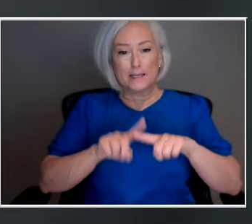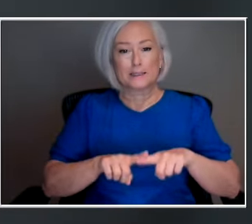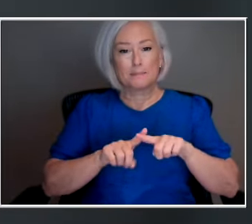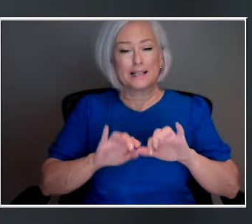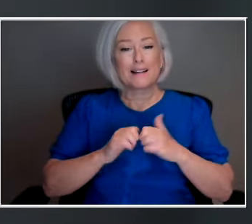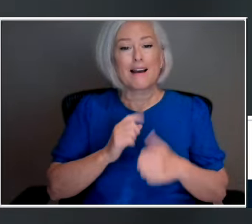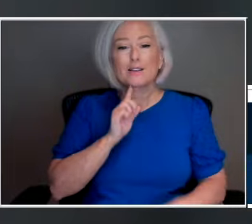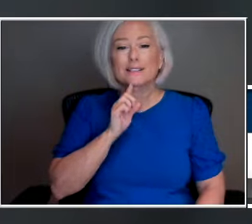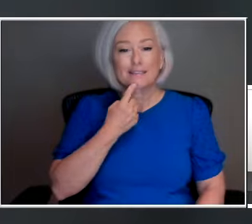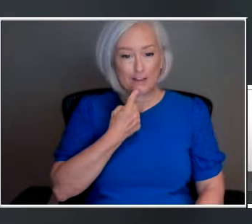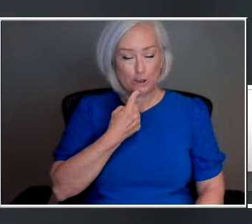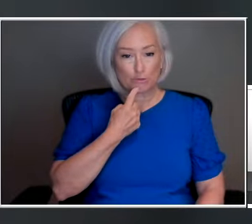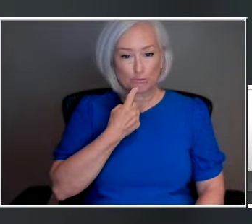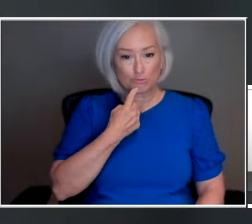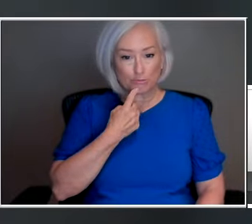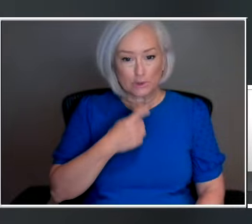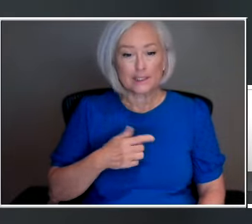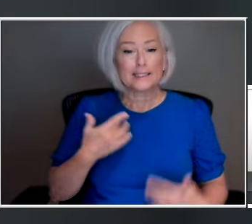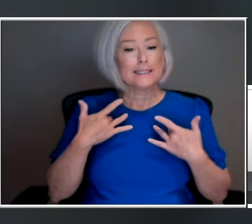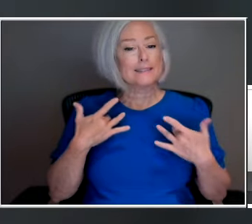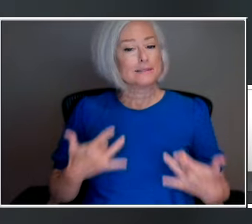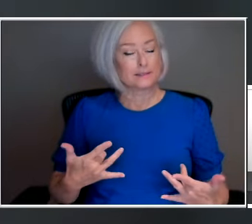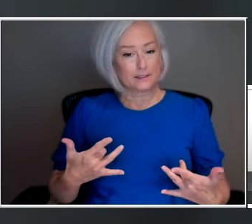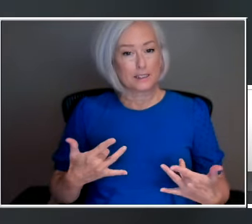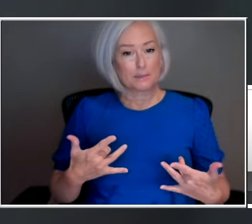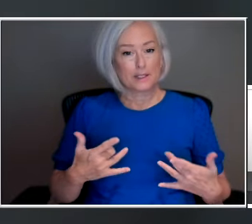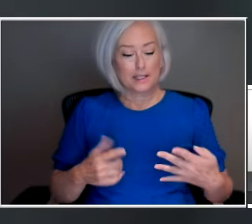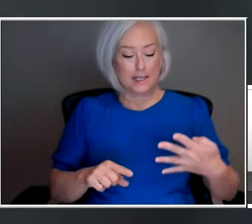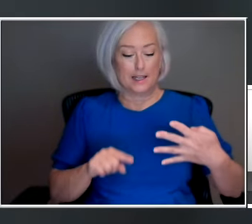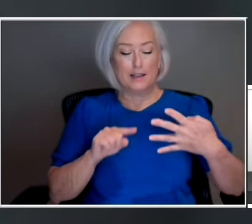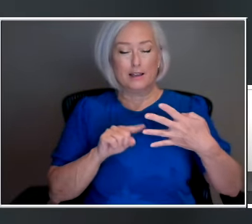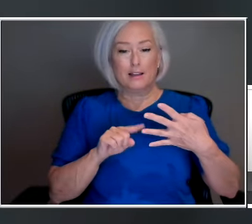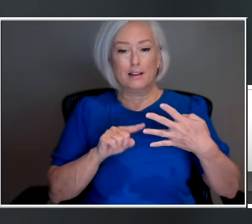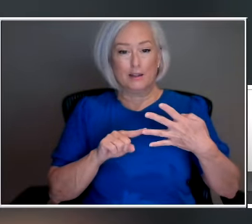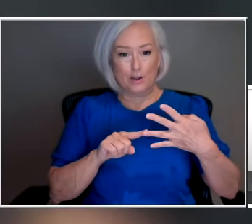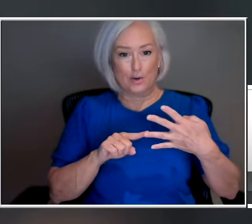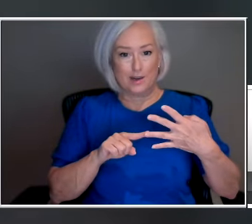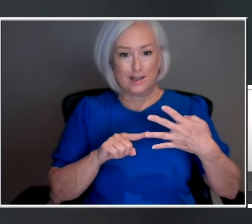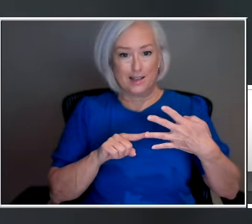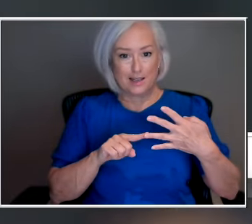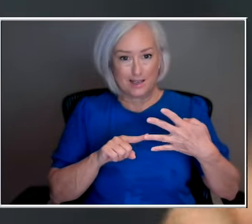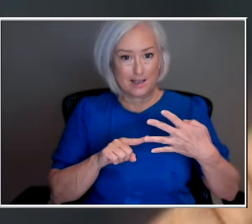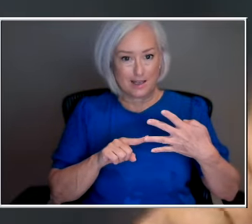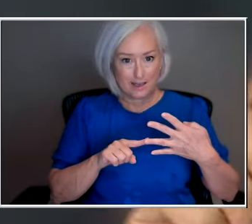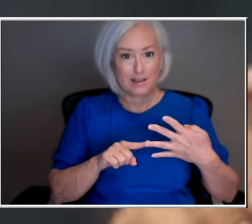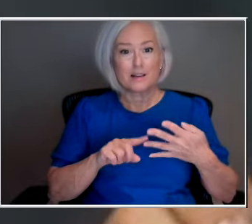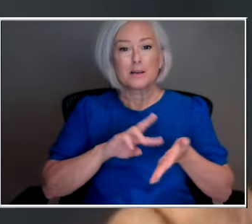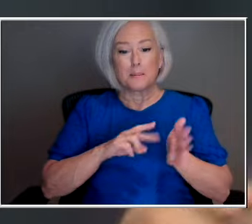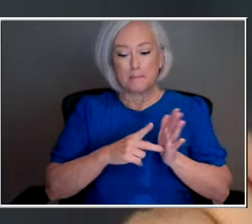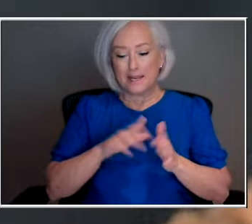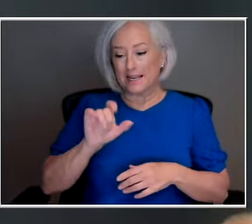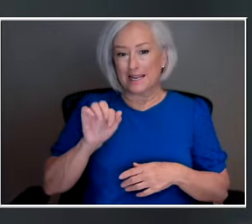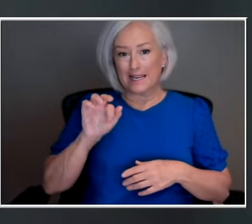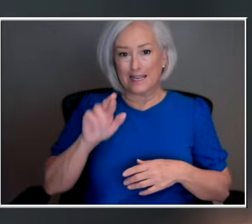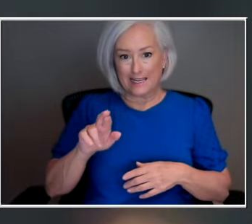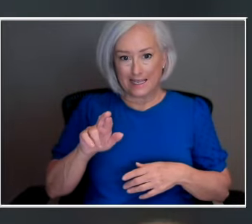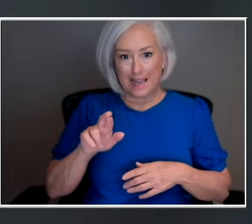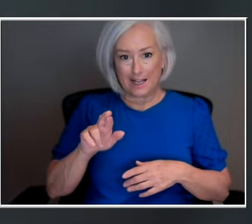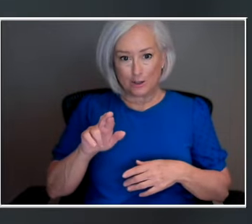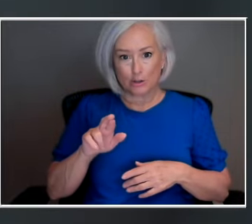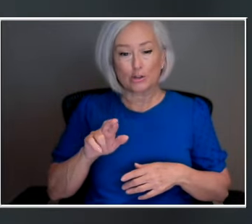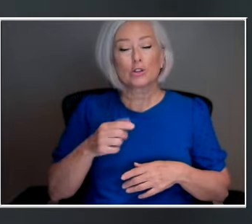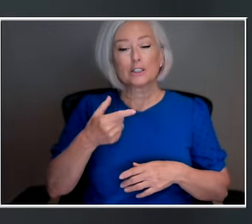cancer. Generally, stage 3 cancers would be when the cancer spreads from the GE junction, and